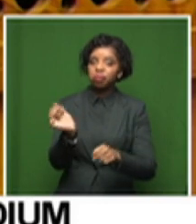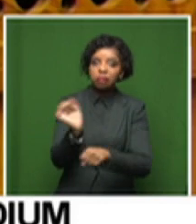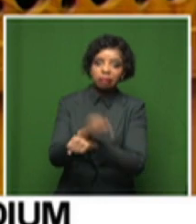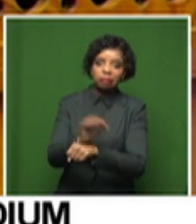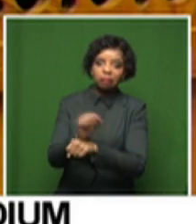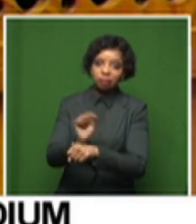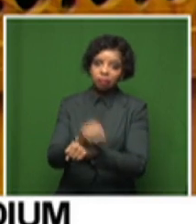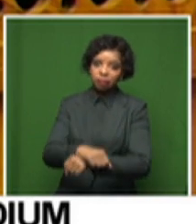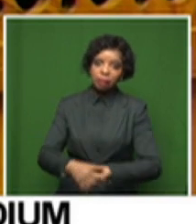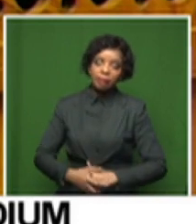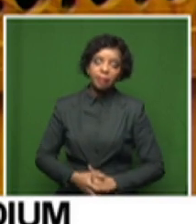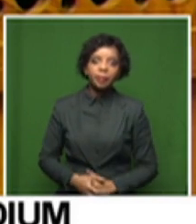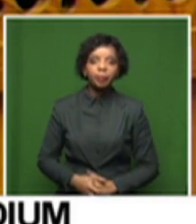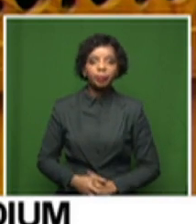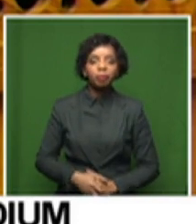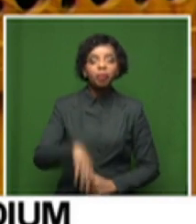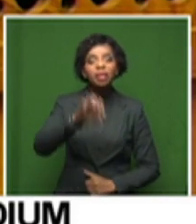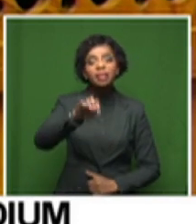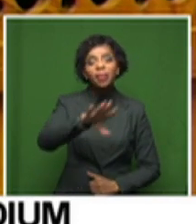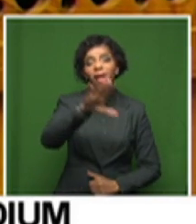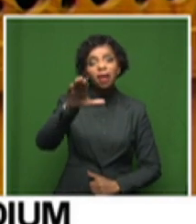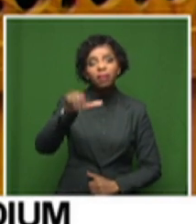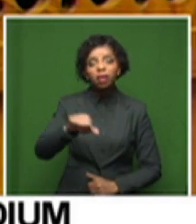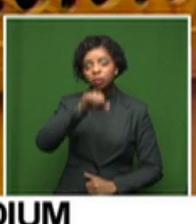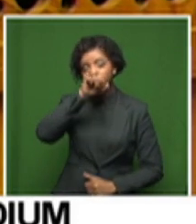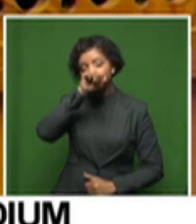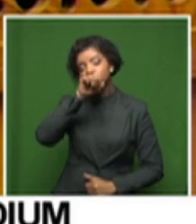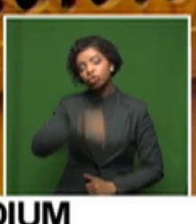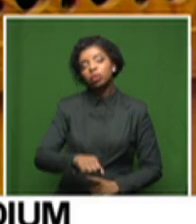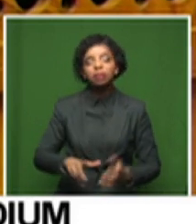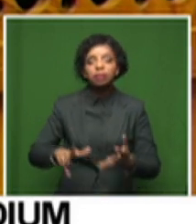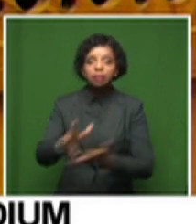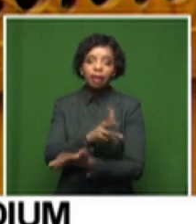South Africans love a debate, as we all know.